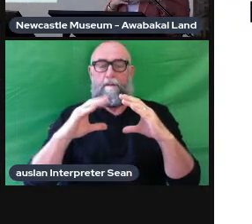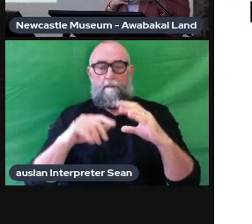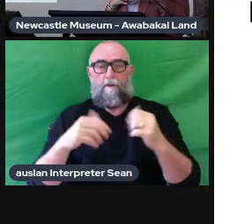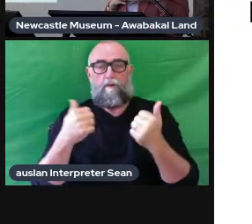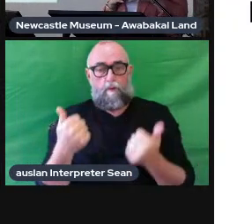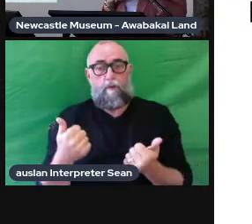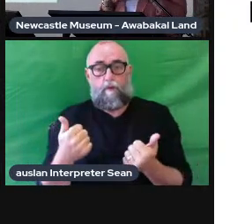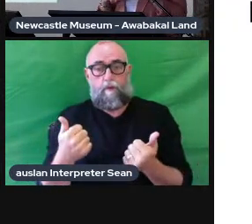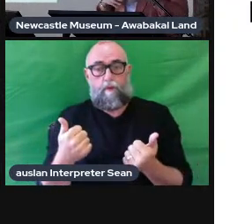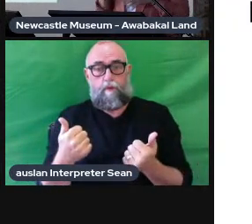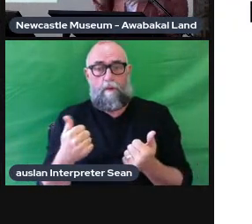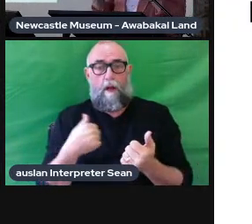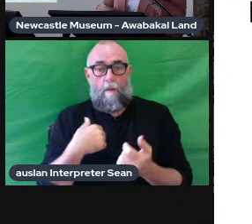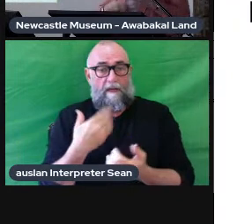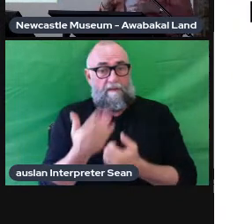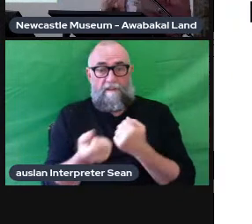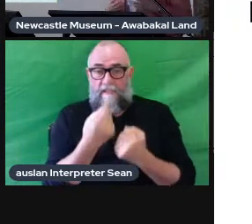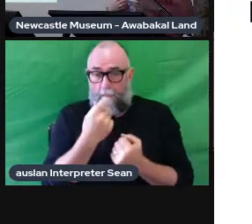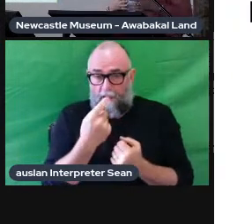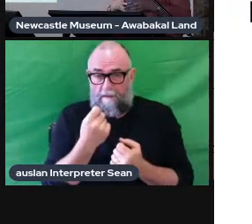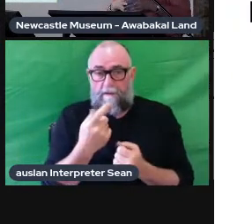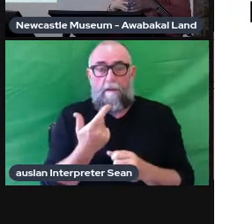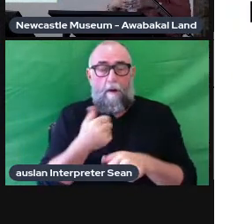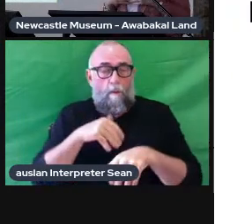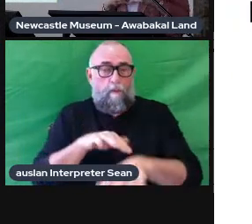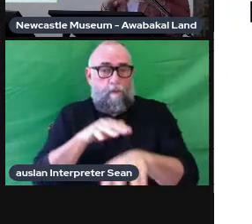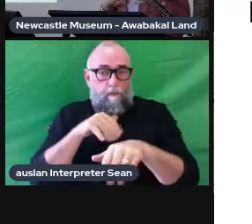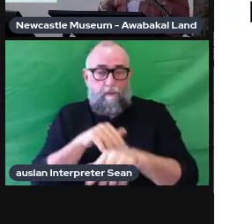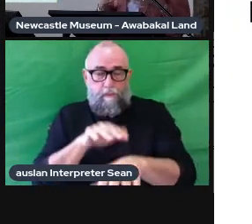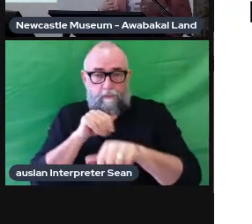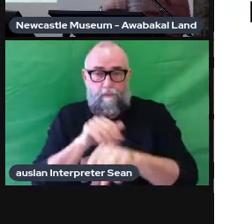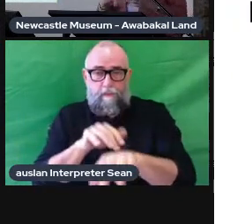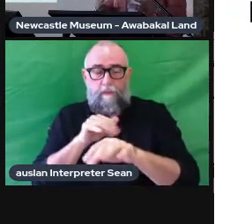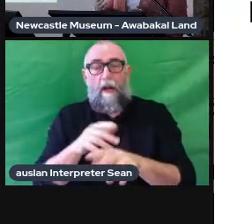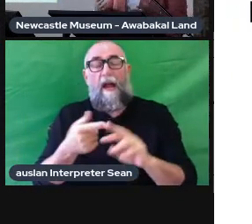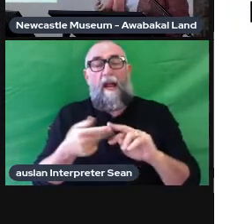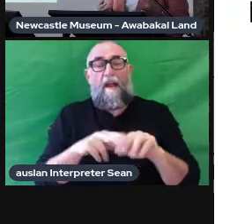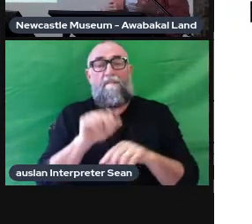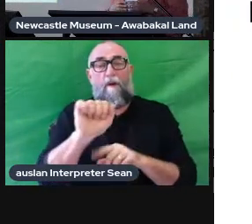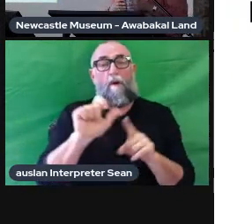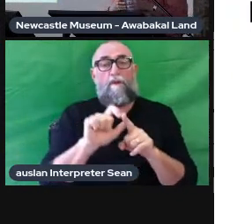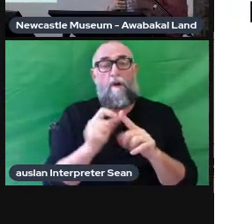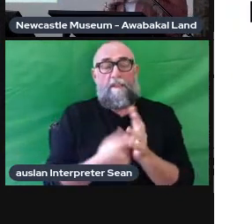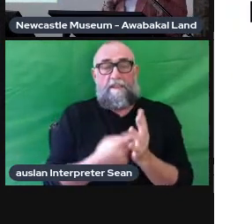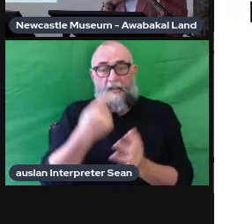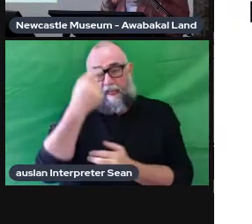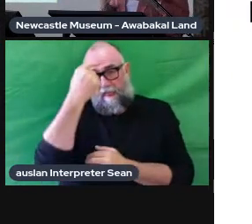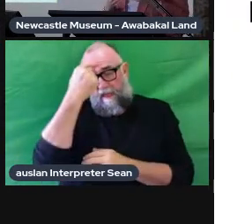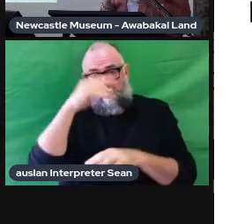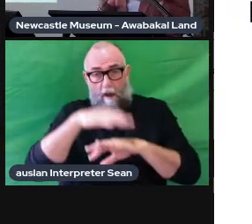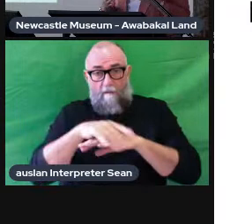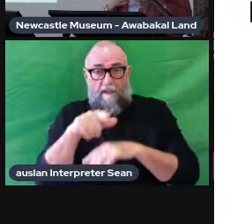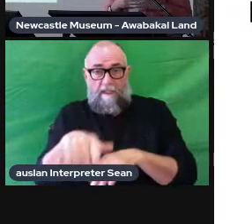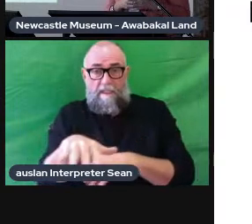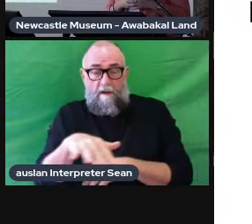of medications for that, and if that's something that your health practitioner thinks is important in your situation, they will choose the medication